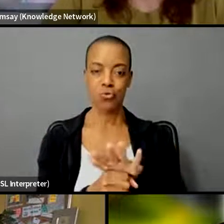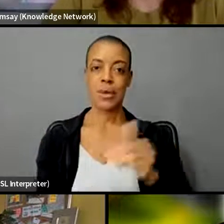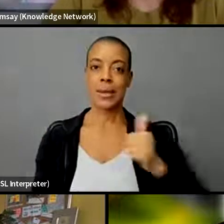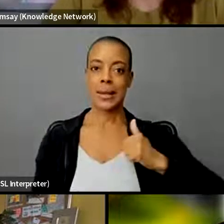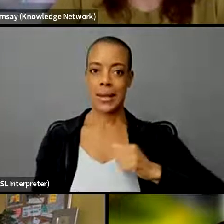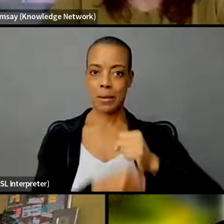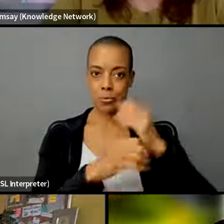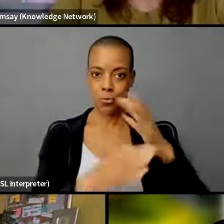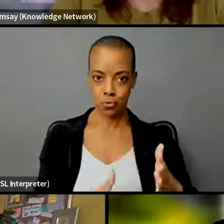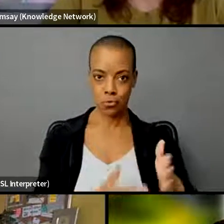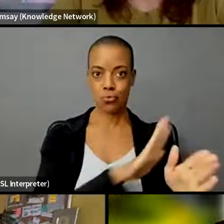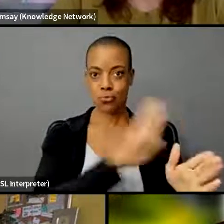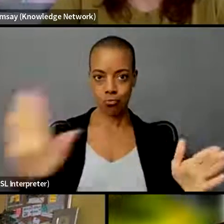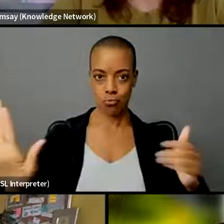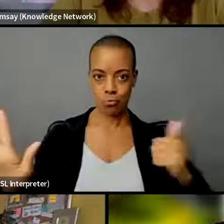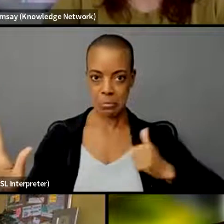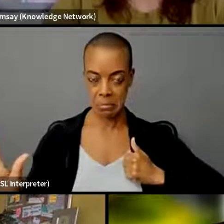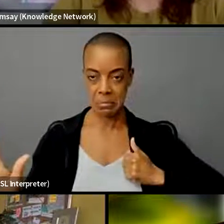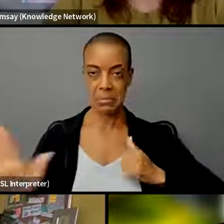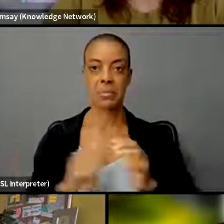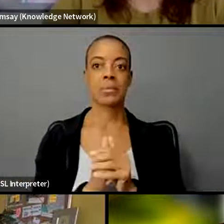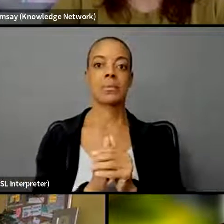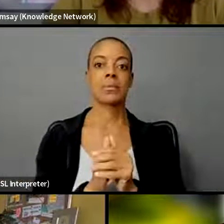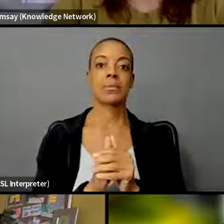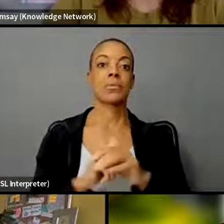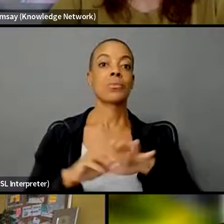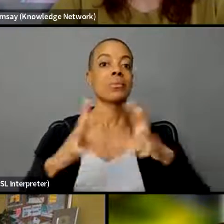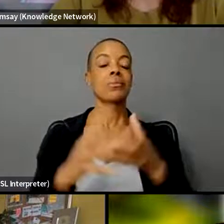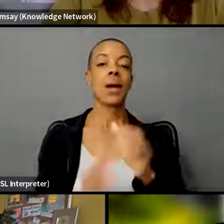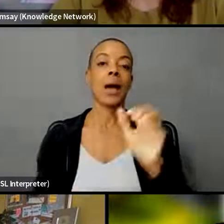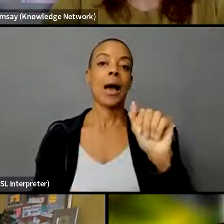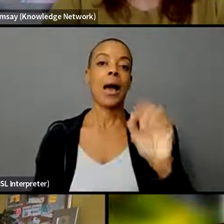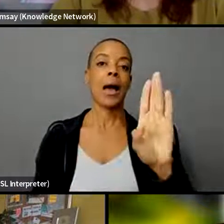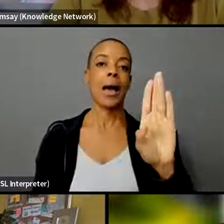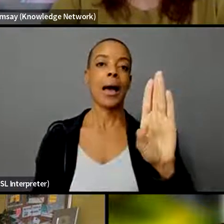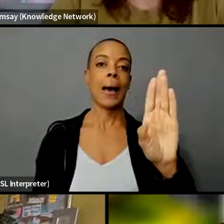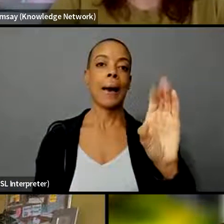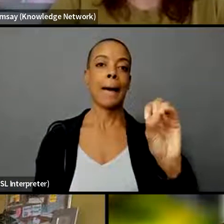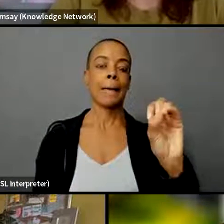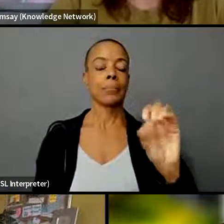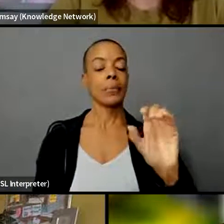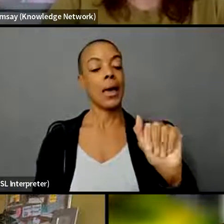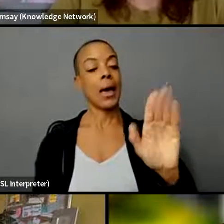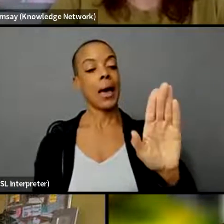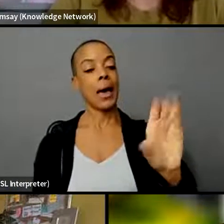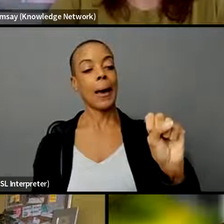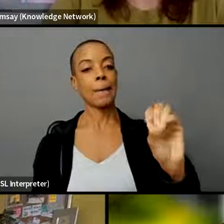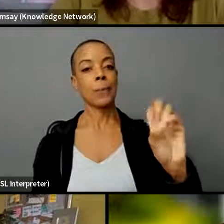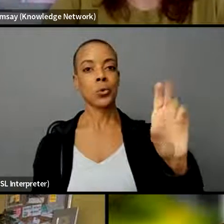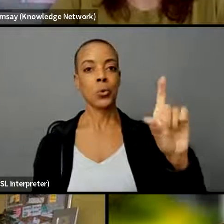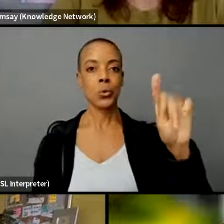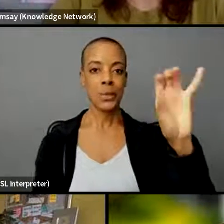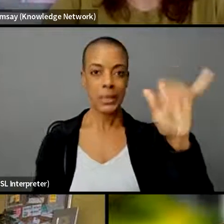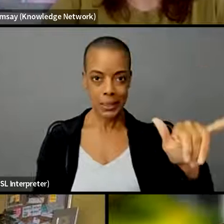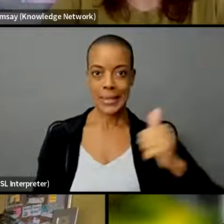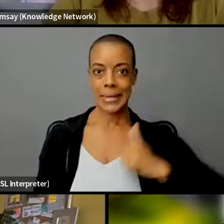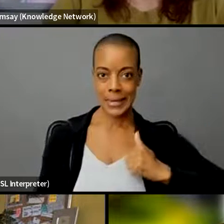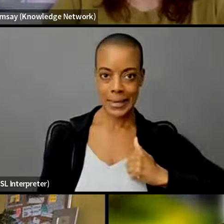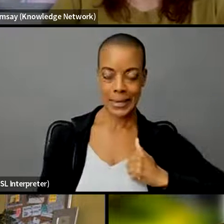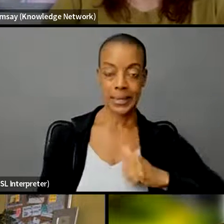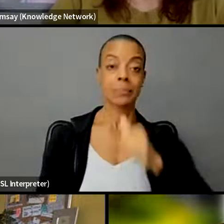So the genre that I'm talking about is called Absolutely Canadian at CBC. I am a woman of European descent with brown